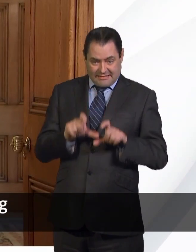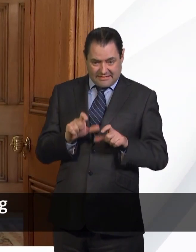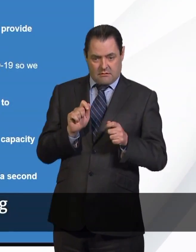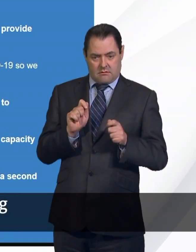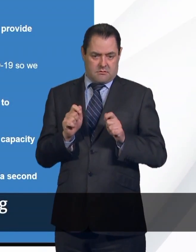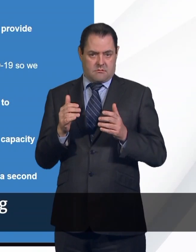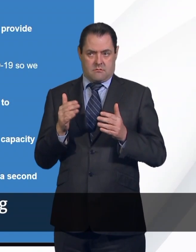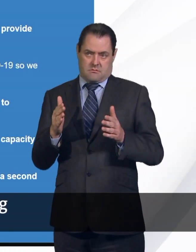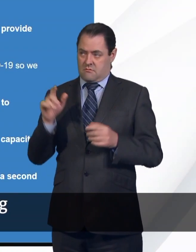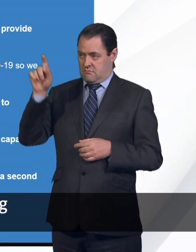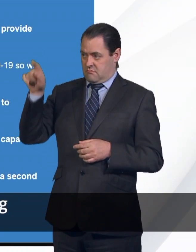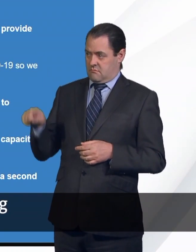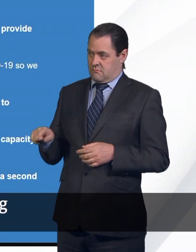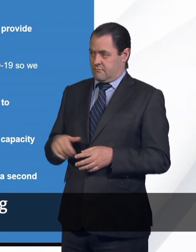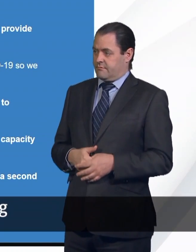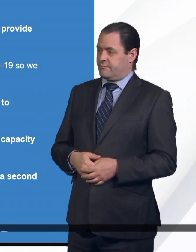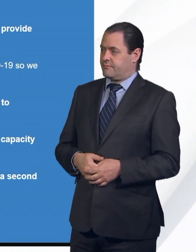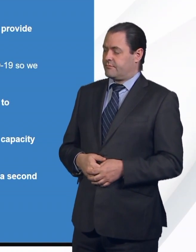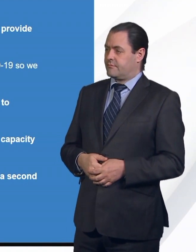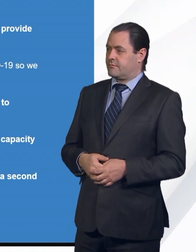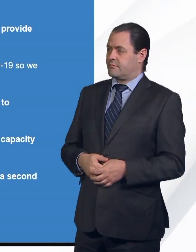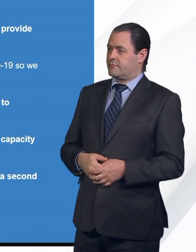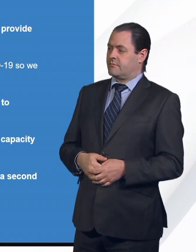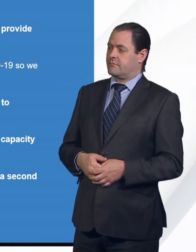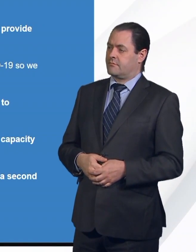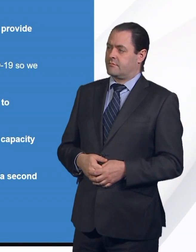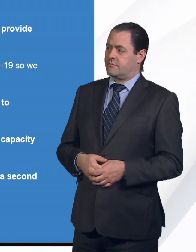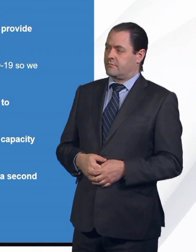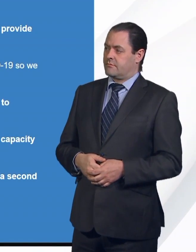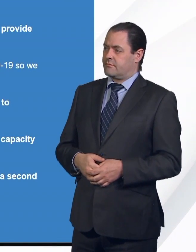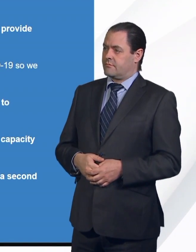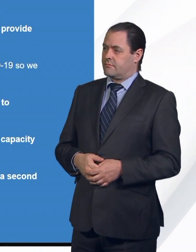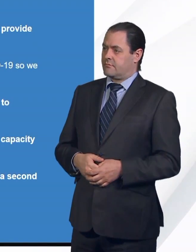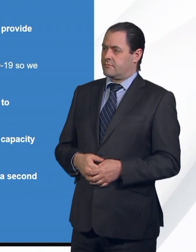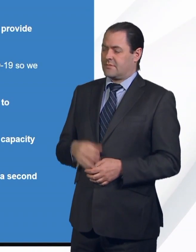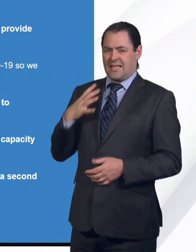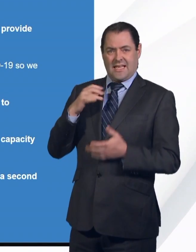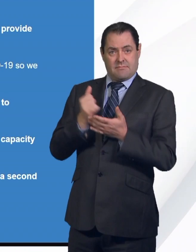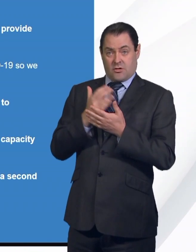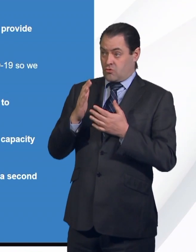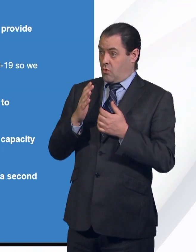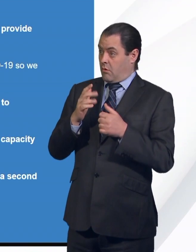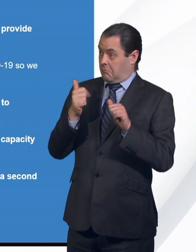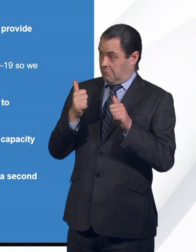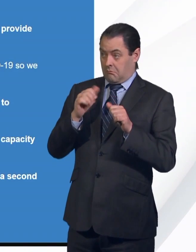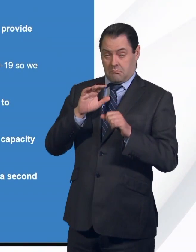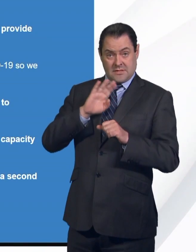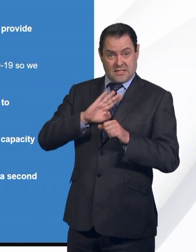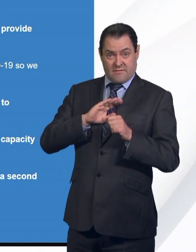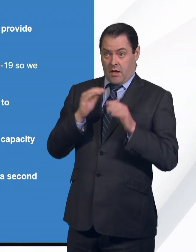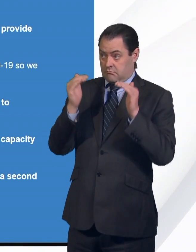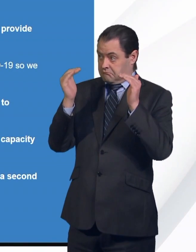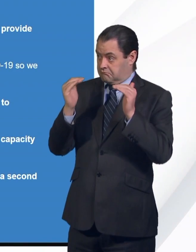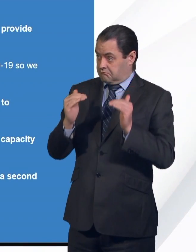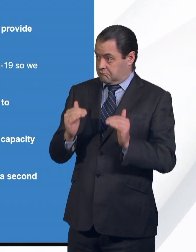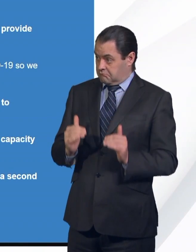the first slide. It's vital that these tests are met before any changes are made,